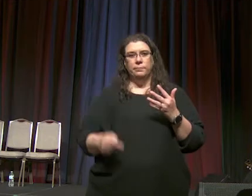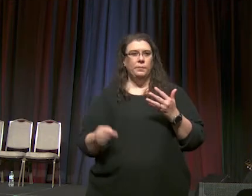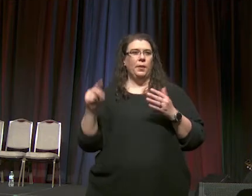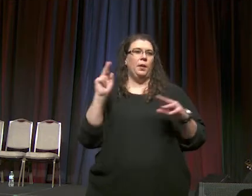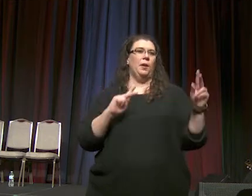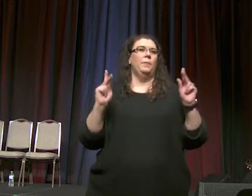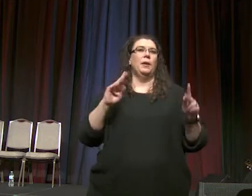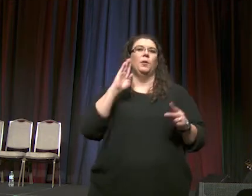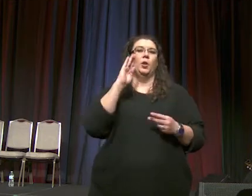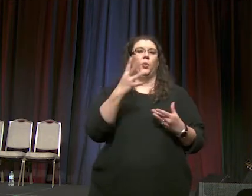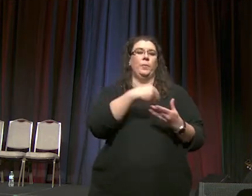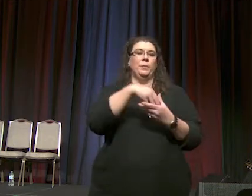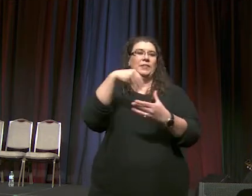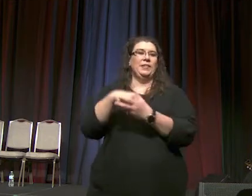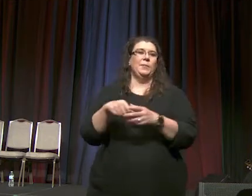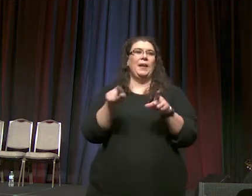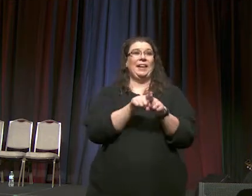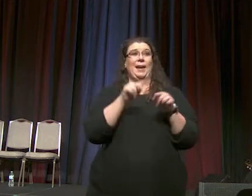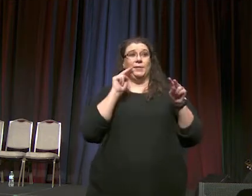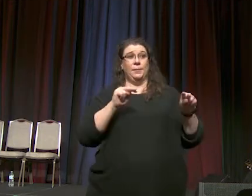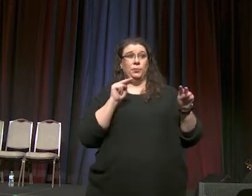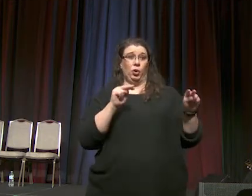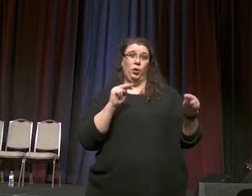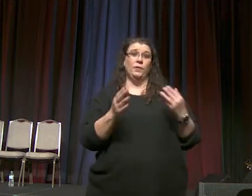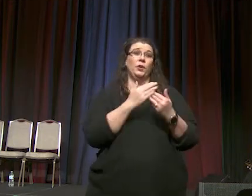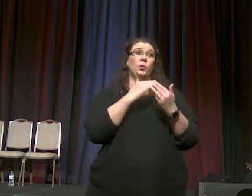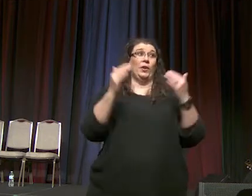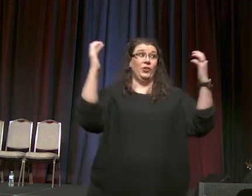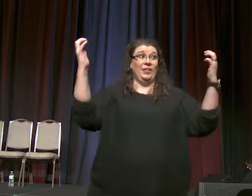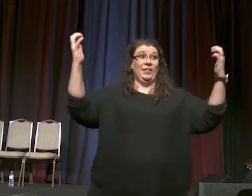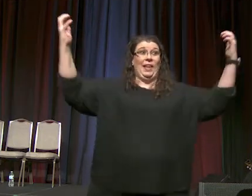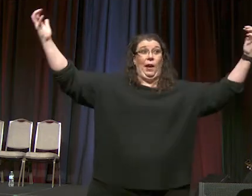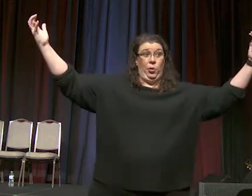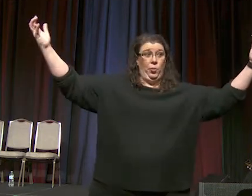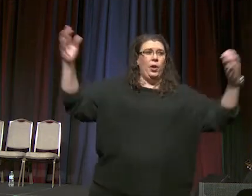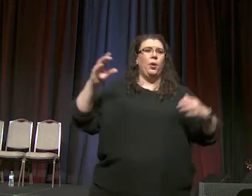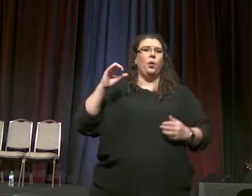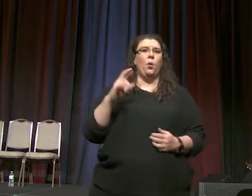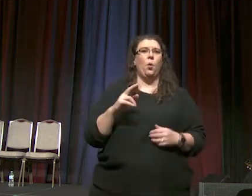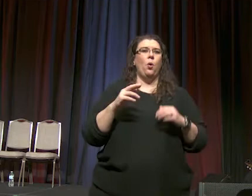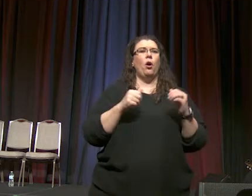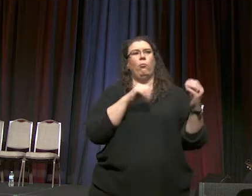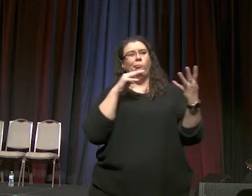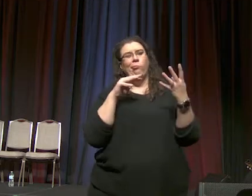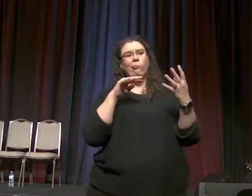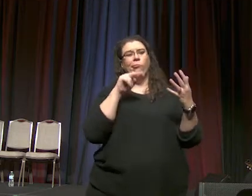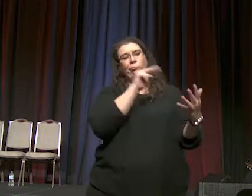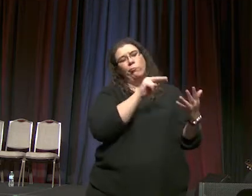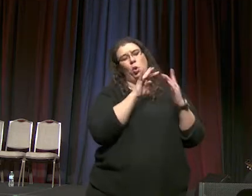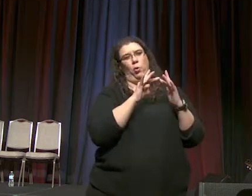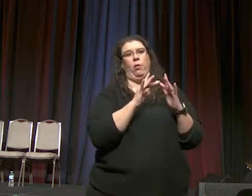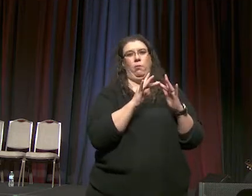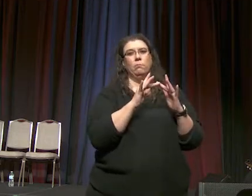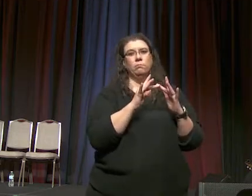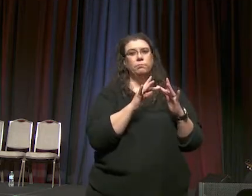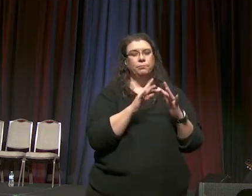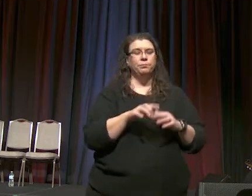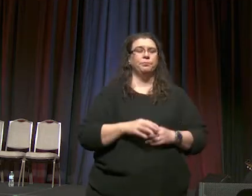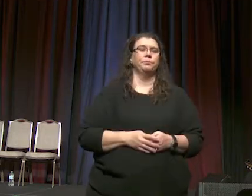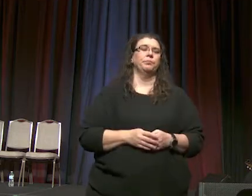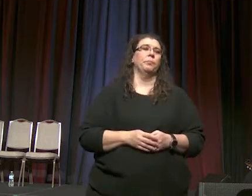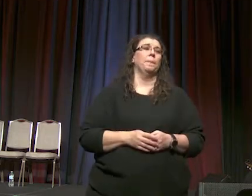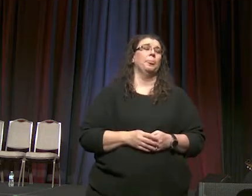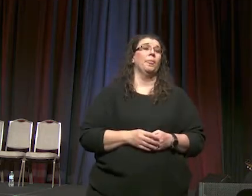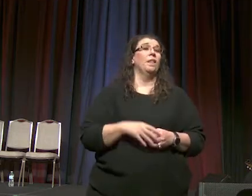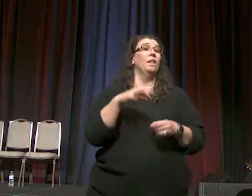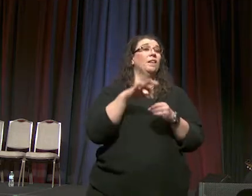who will be participating as observers, whether in the gallery or by the internet. The delegates